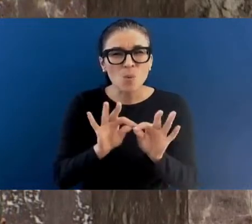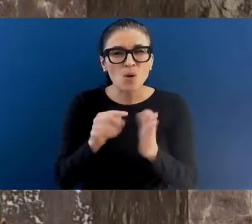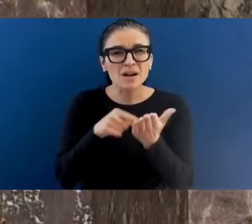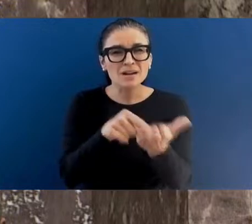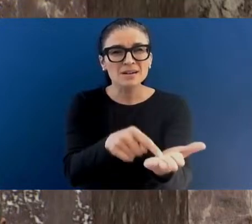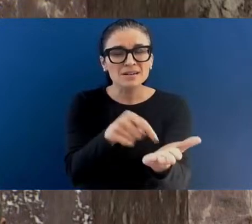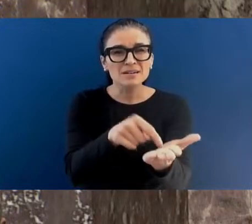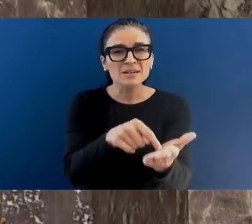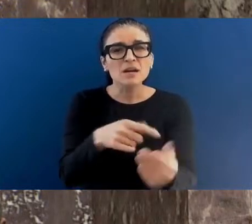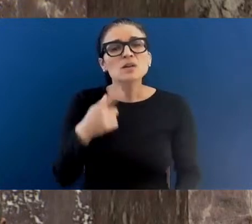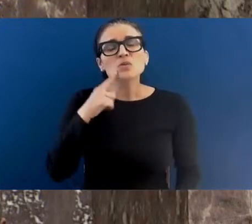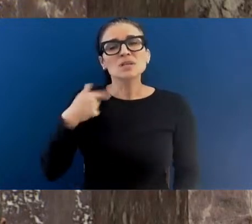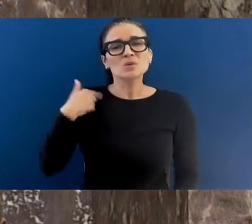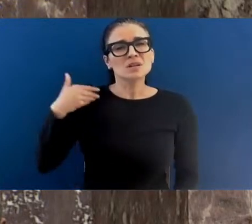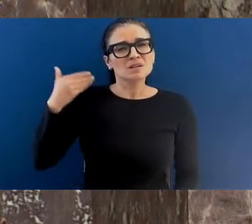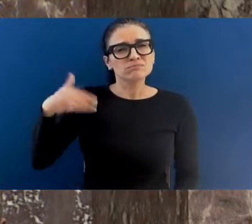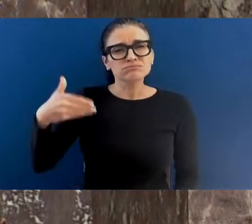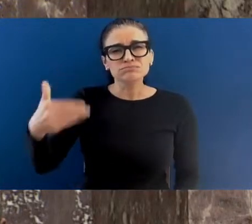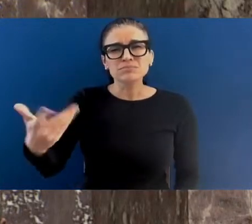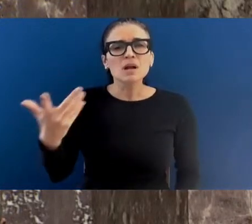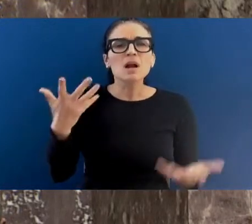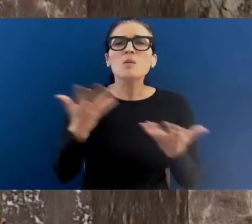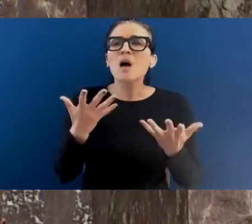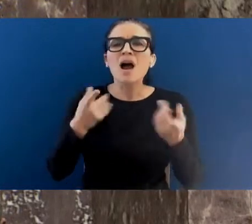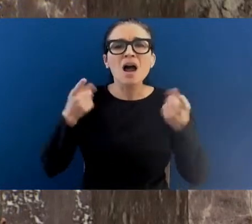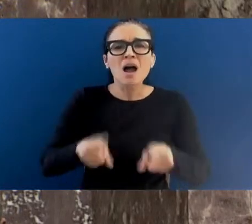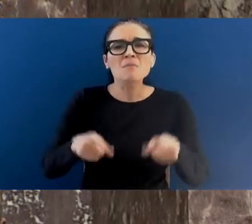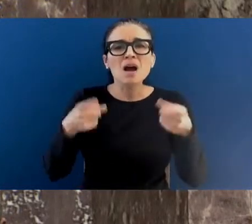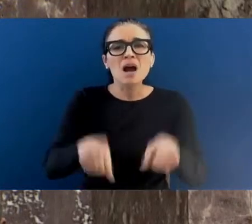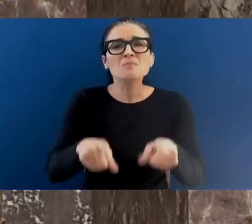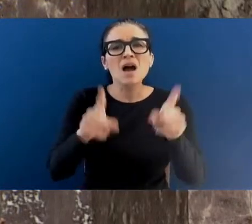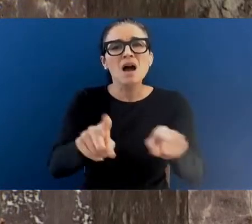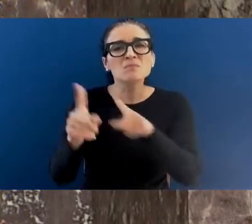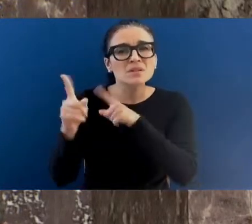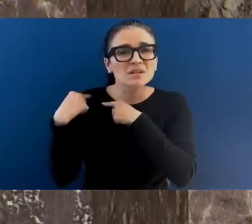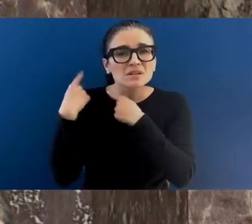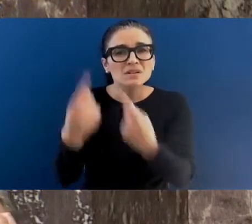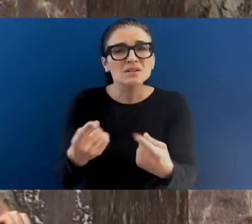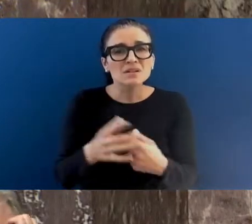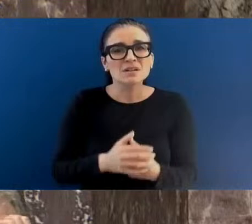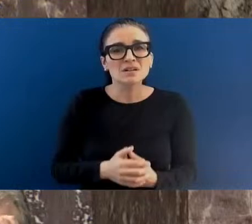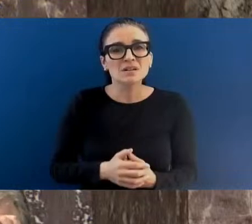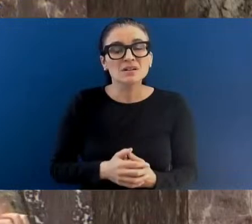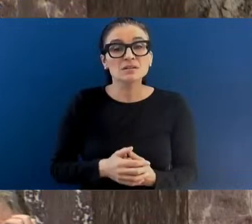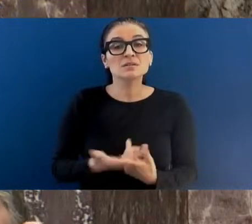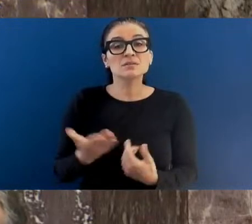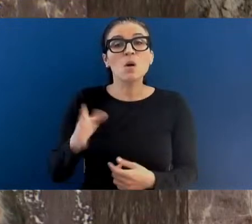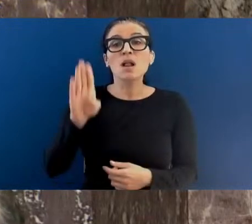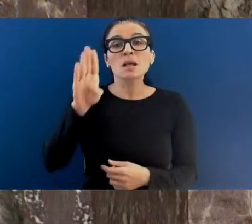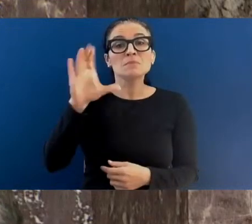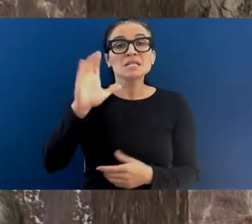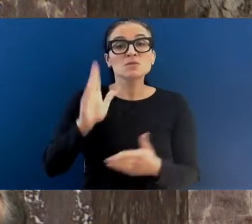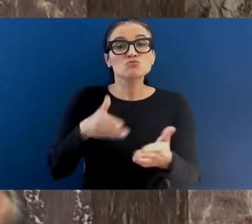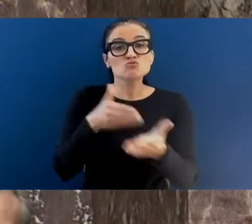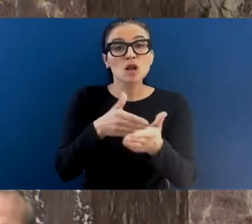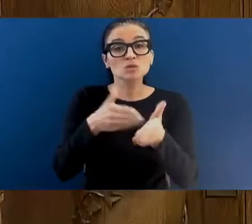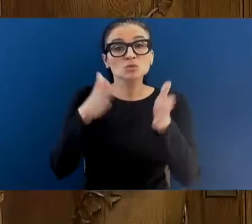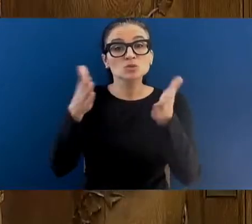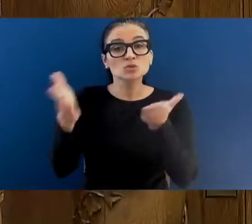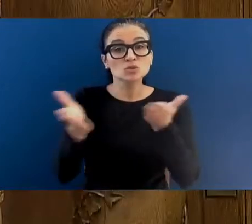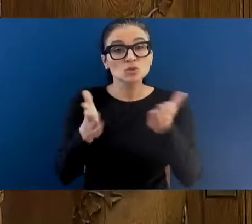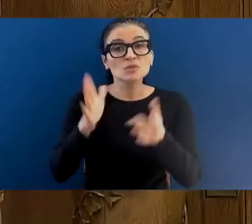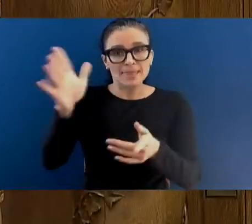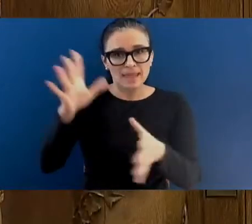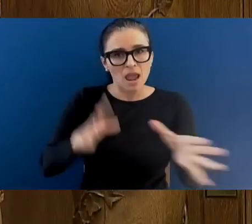crime policy so that they could... Member, let's be respectful, please, to each